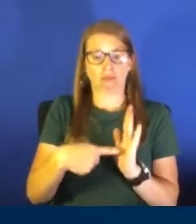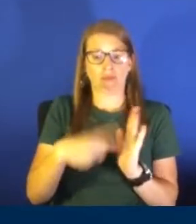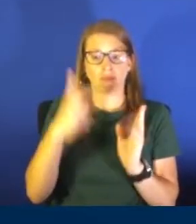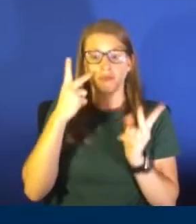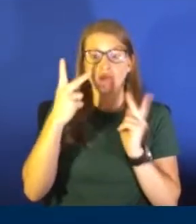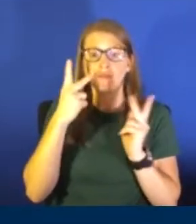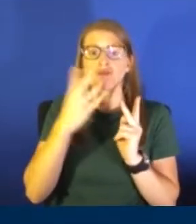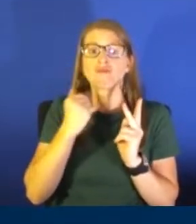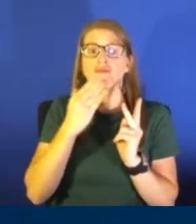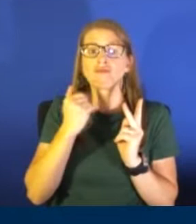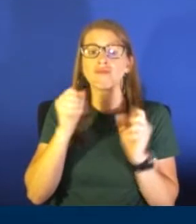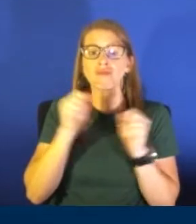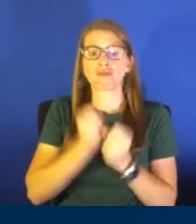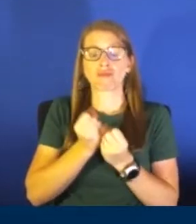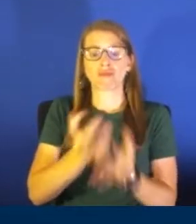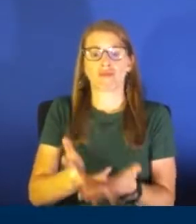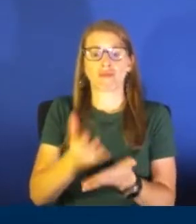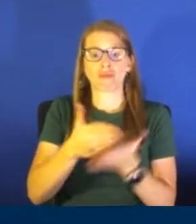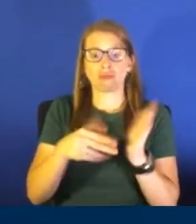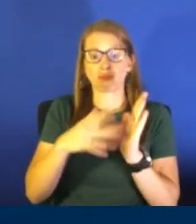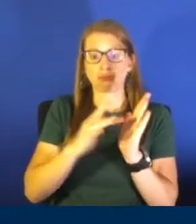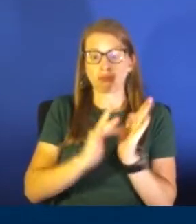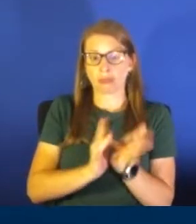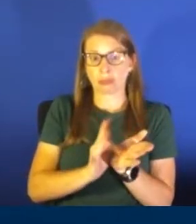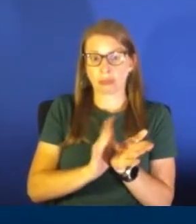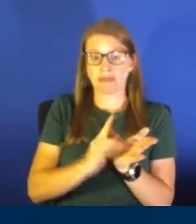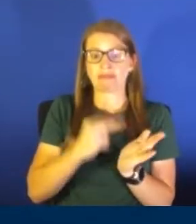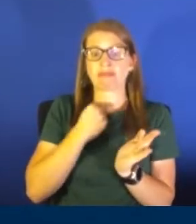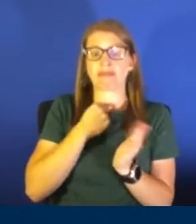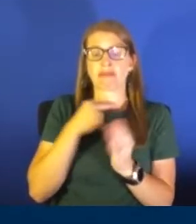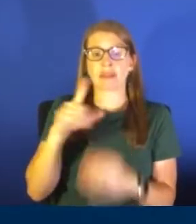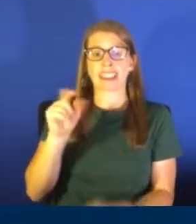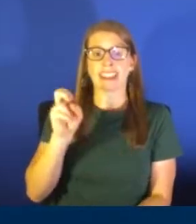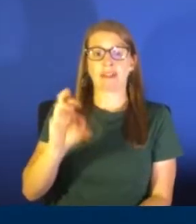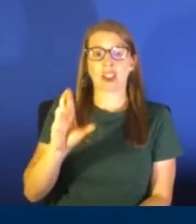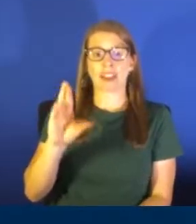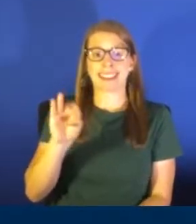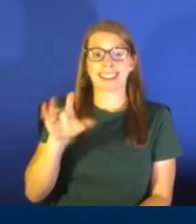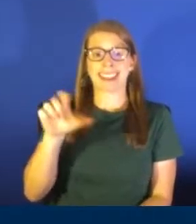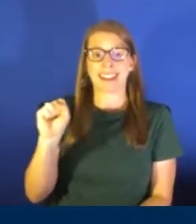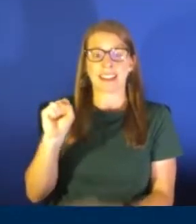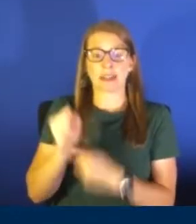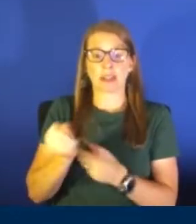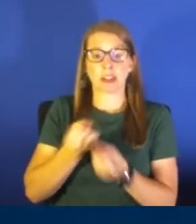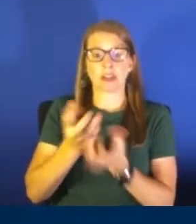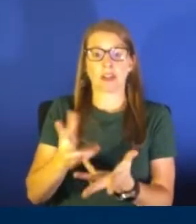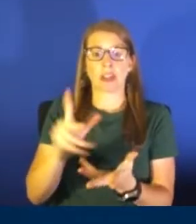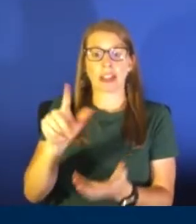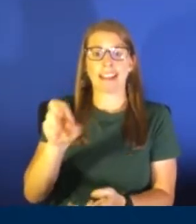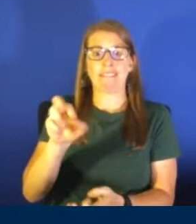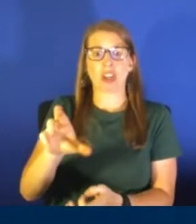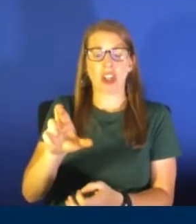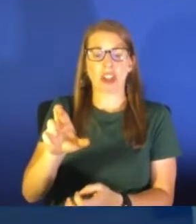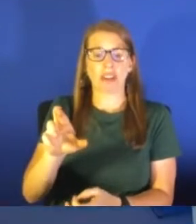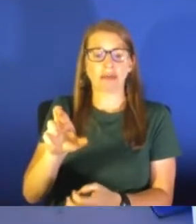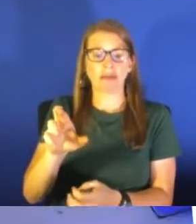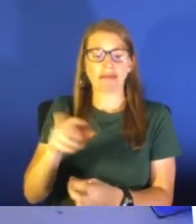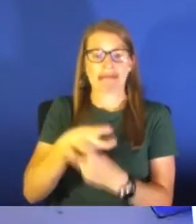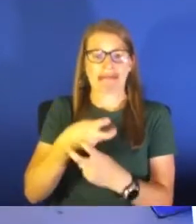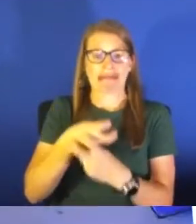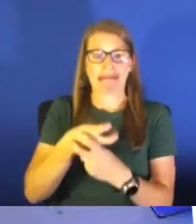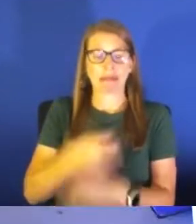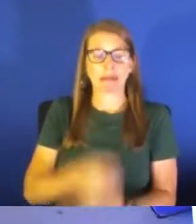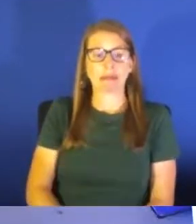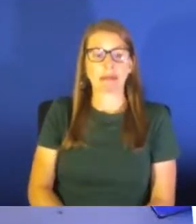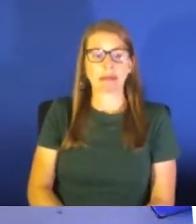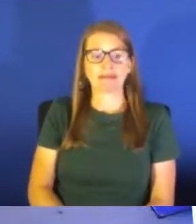sweeteners can cause some medications to get trapped in your liver cells, leading to liver toxicity. Our expert today knows